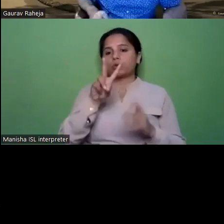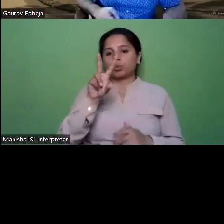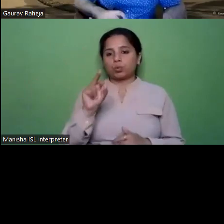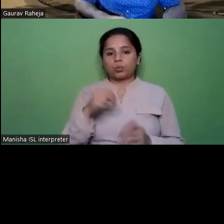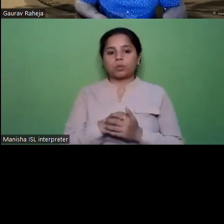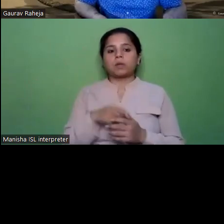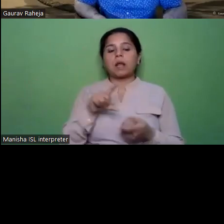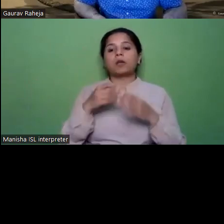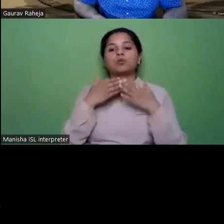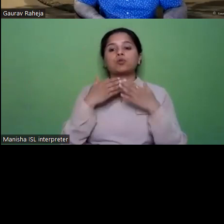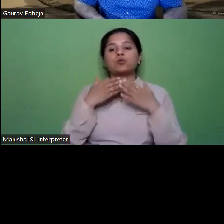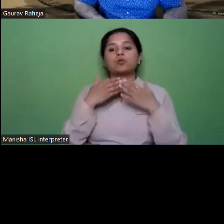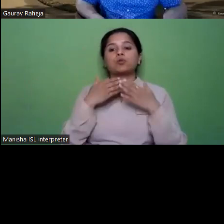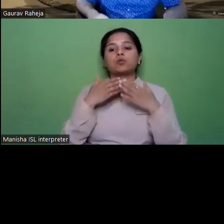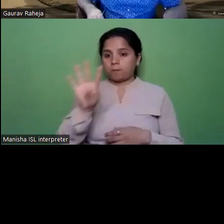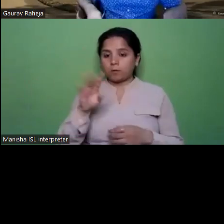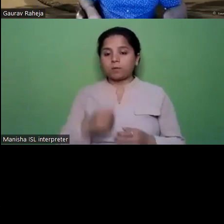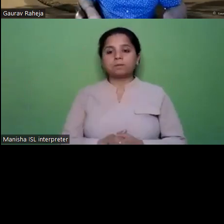of education, Article 24.